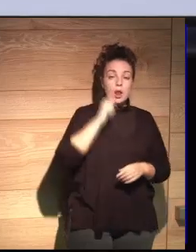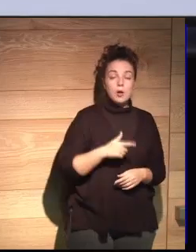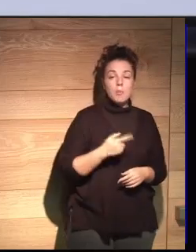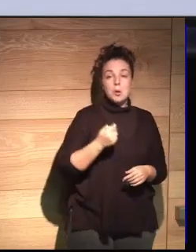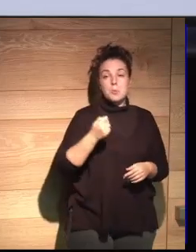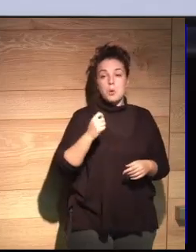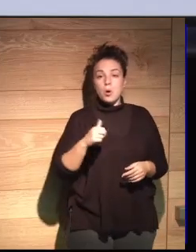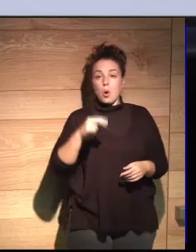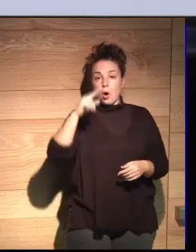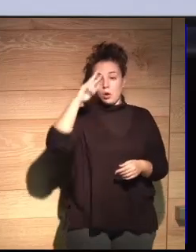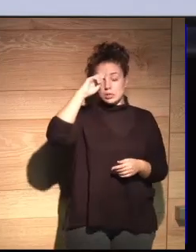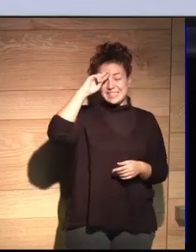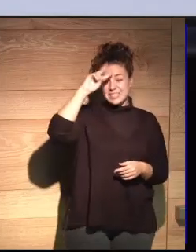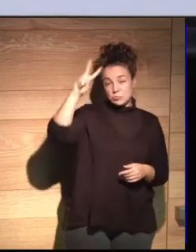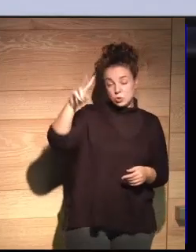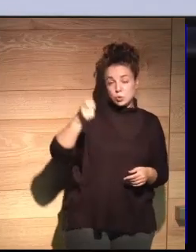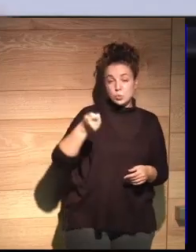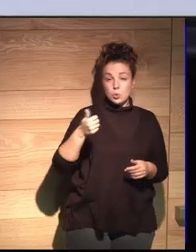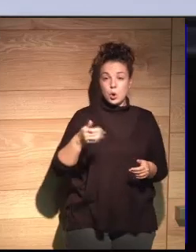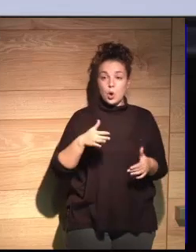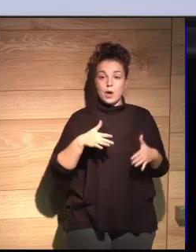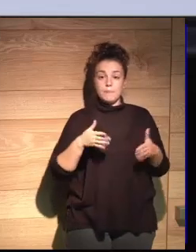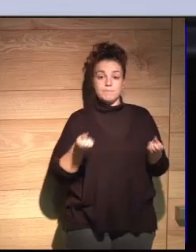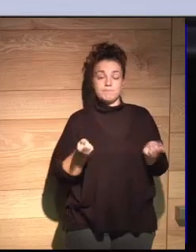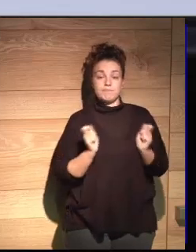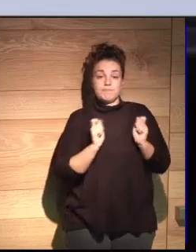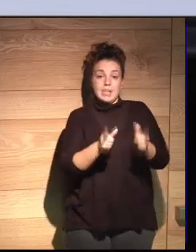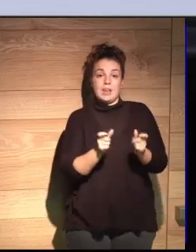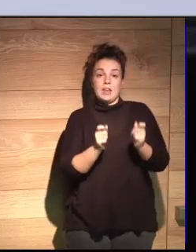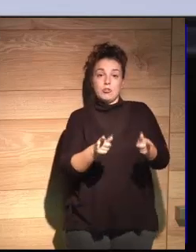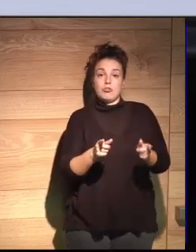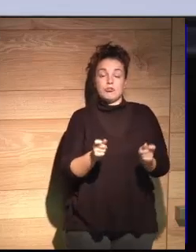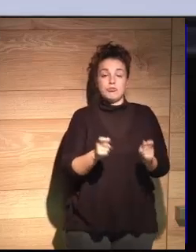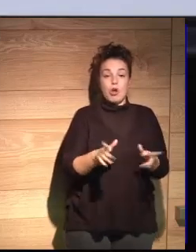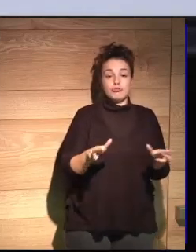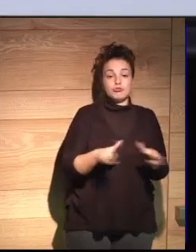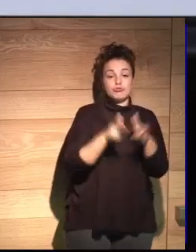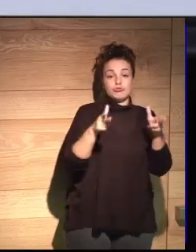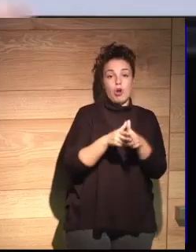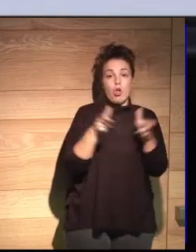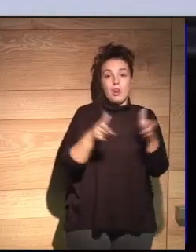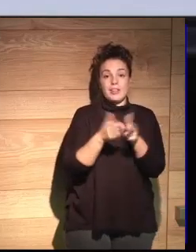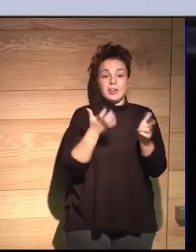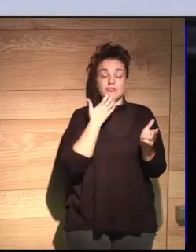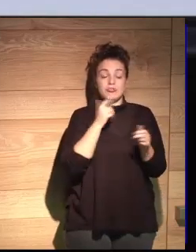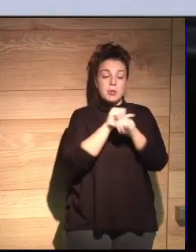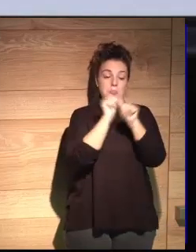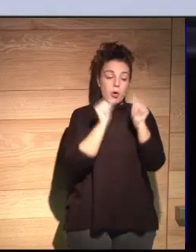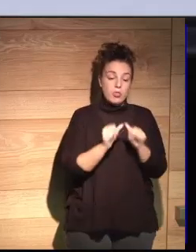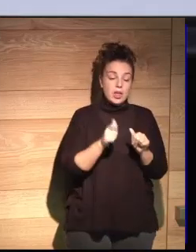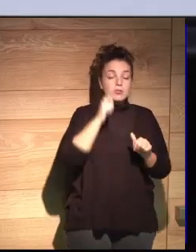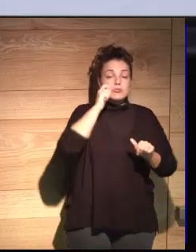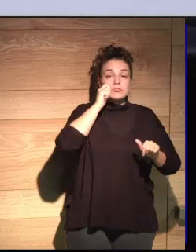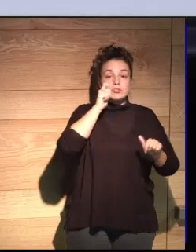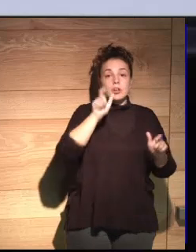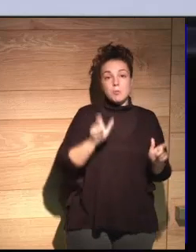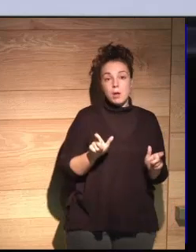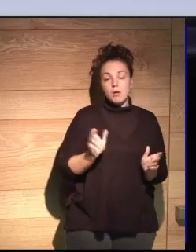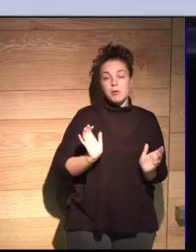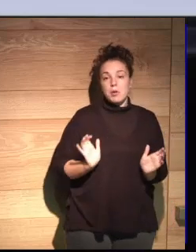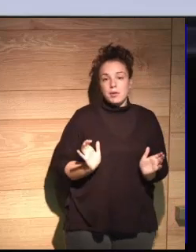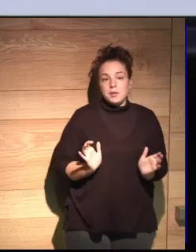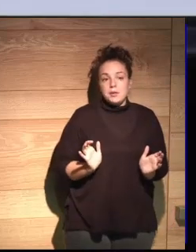is a more tolerant, more generous human, more respectful, with more solidarity. Because if that's the model